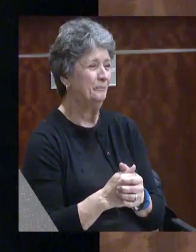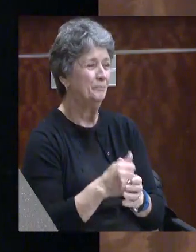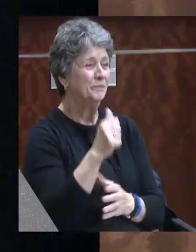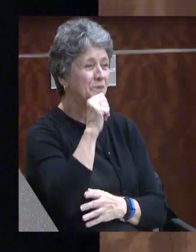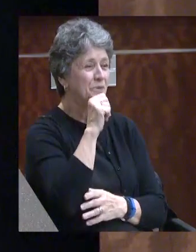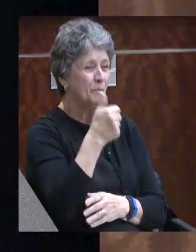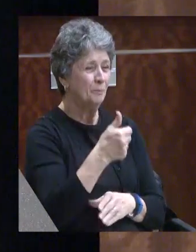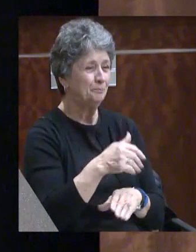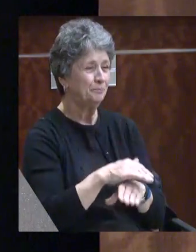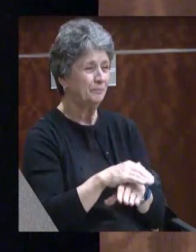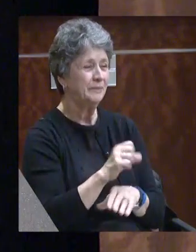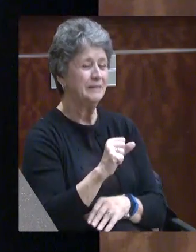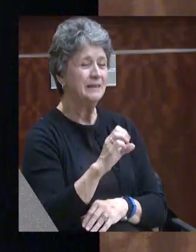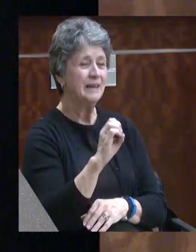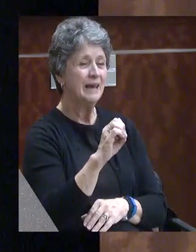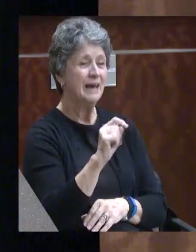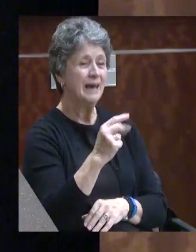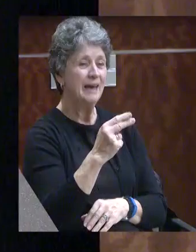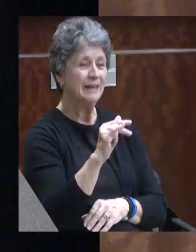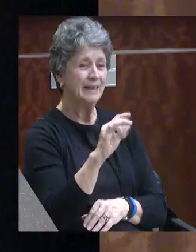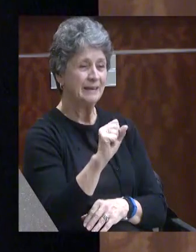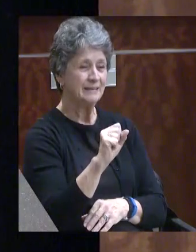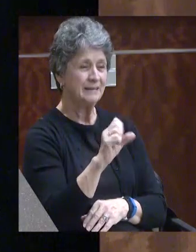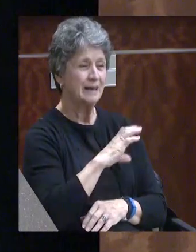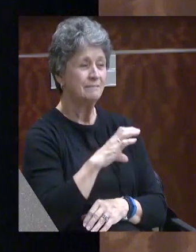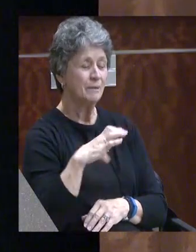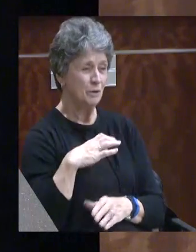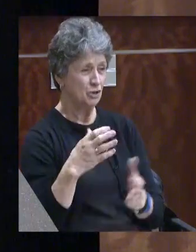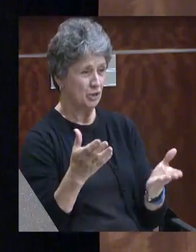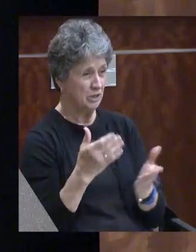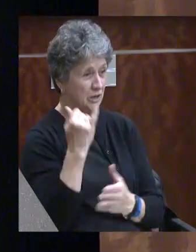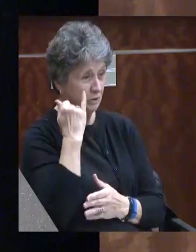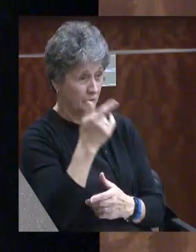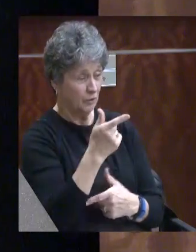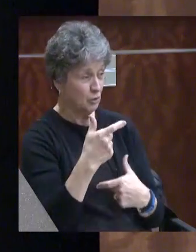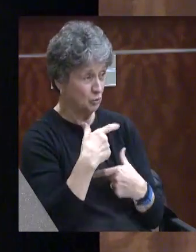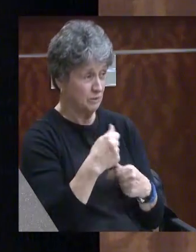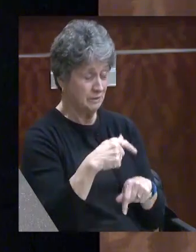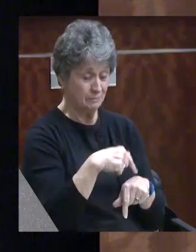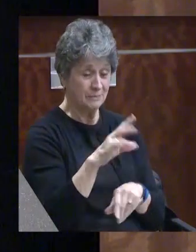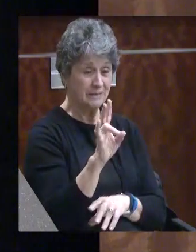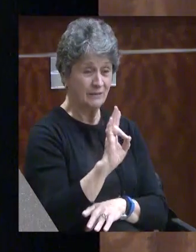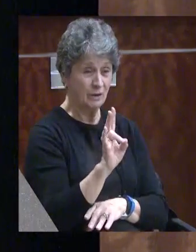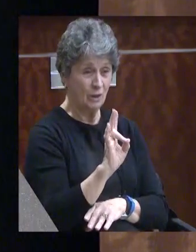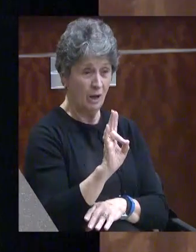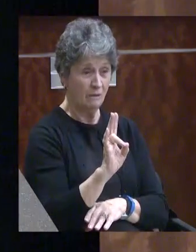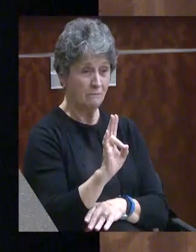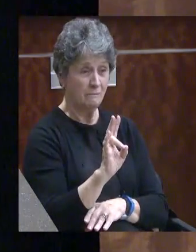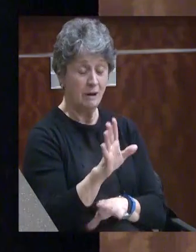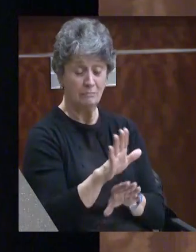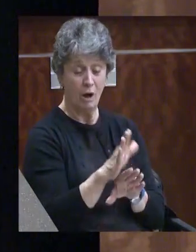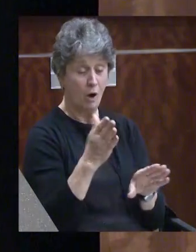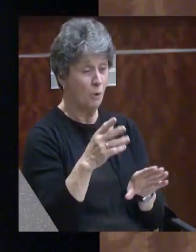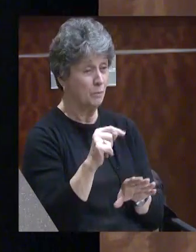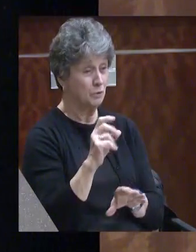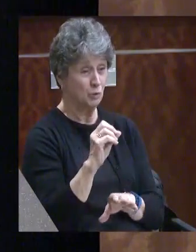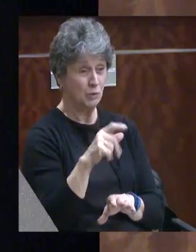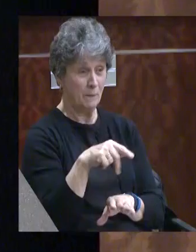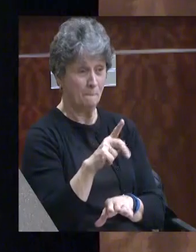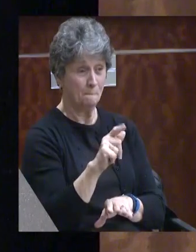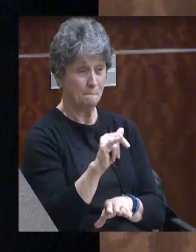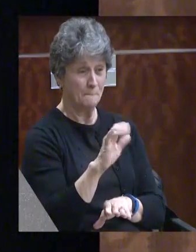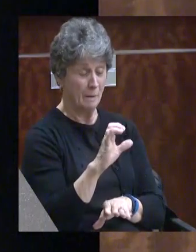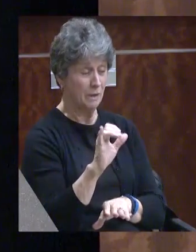tomorrow night is the Ethics Commission here at City Hall. If you're interested, 7 p.m. It's open to the public, as well as